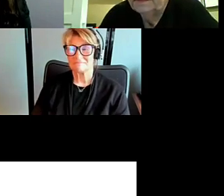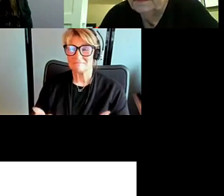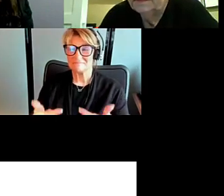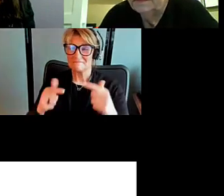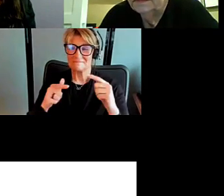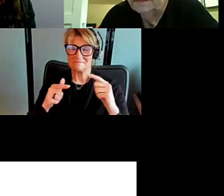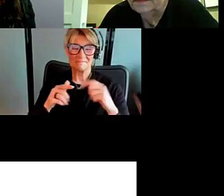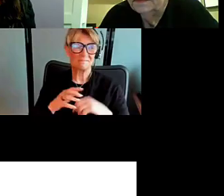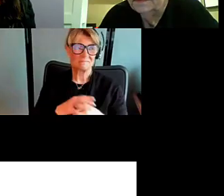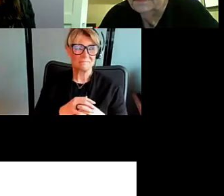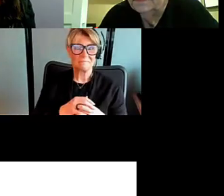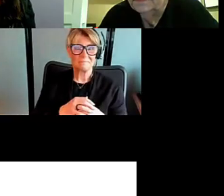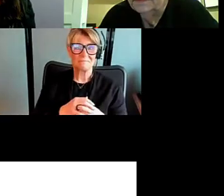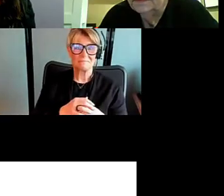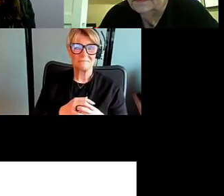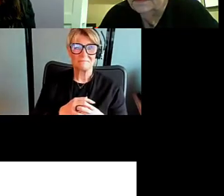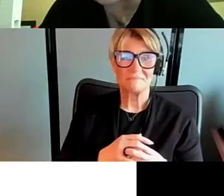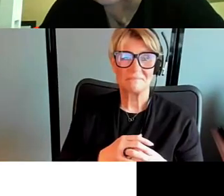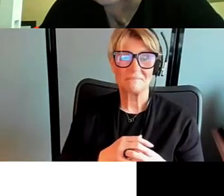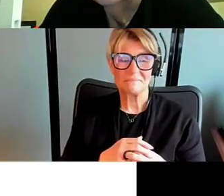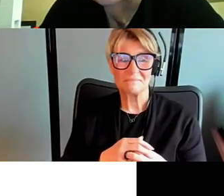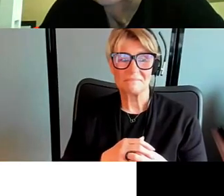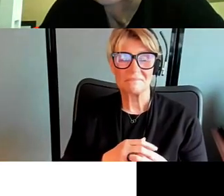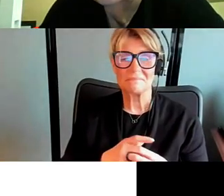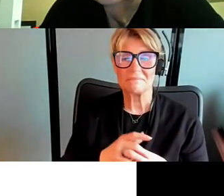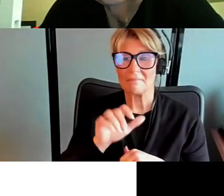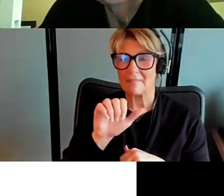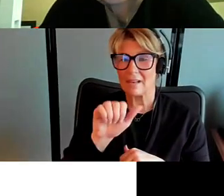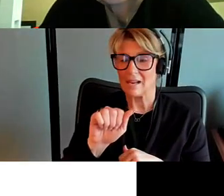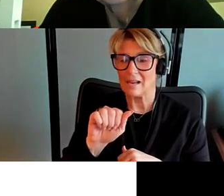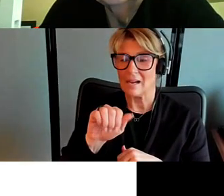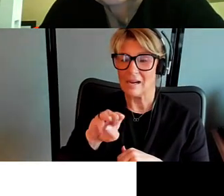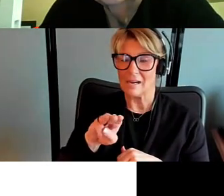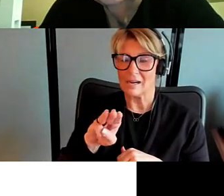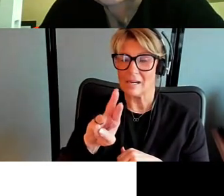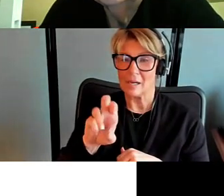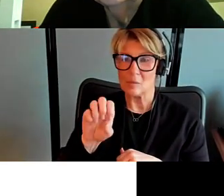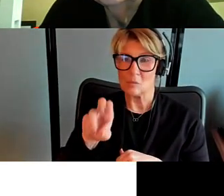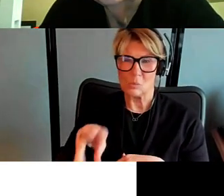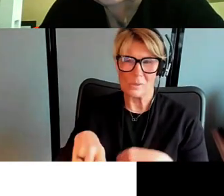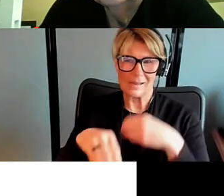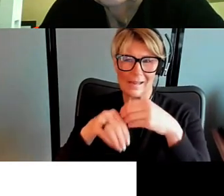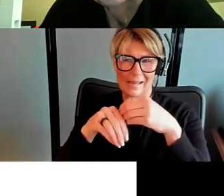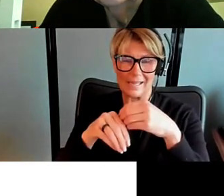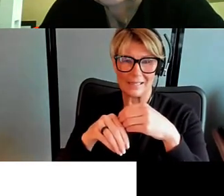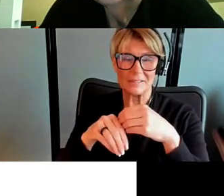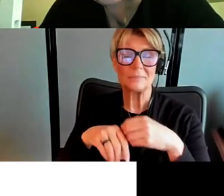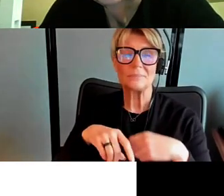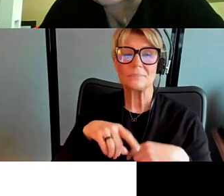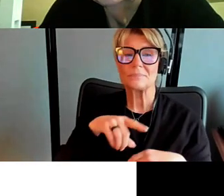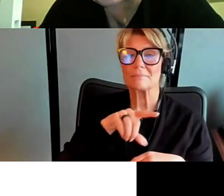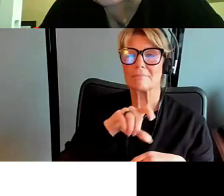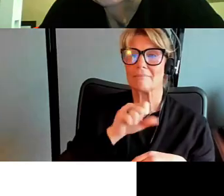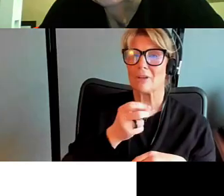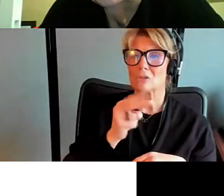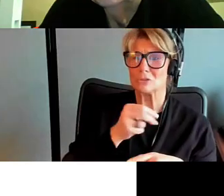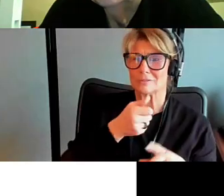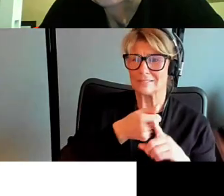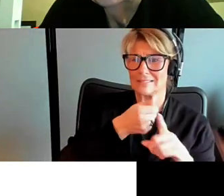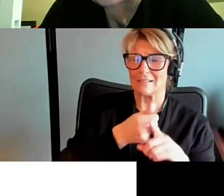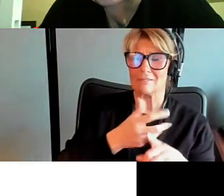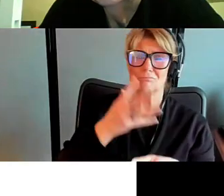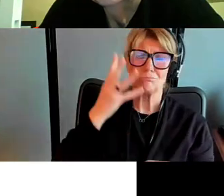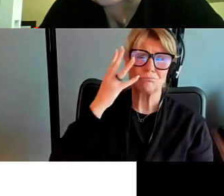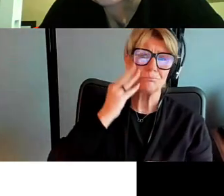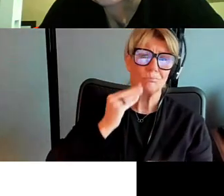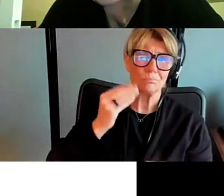so experienced, but when I entered the literacy field, I was very new. So I talked to lots of knowledgeable